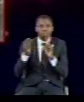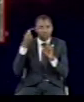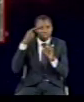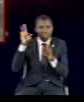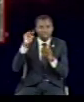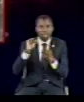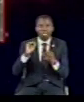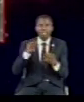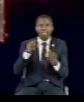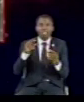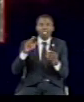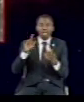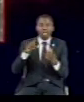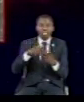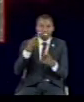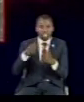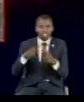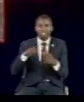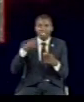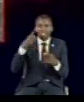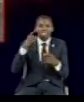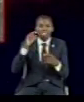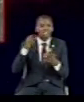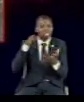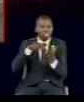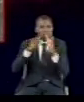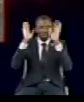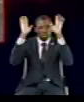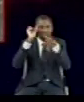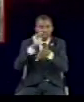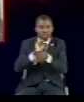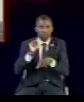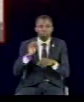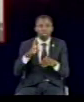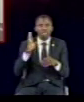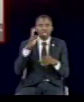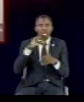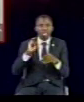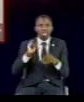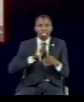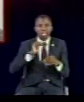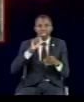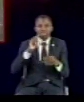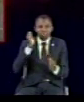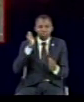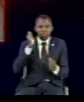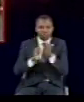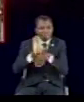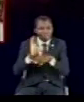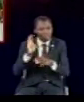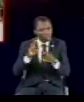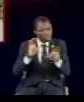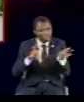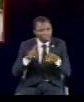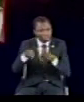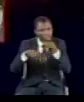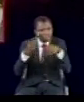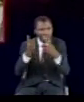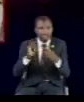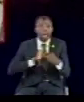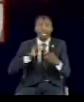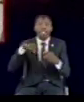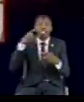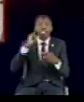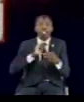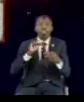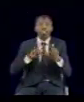Ah, you are serving a living God. Which church are you going? I said, I'm going to deeper life. Praise the living